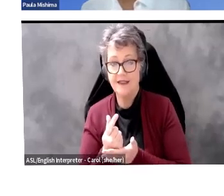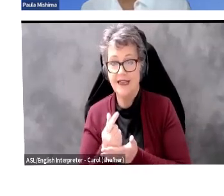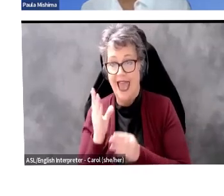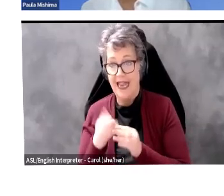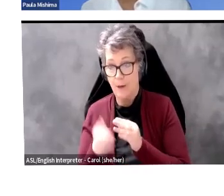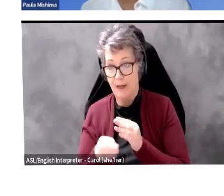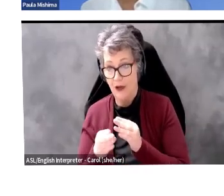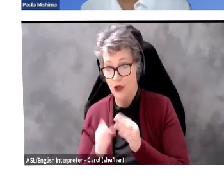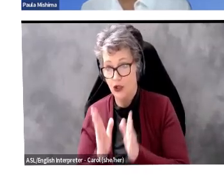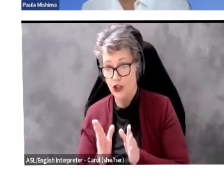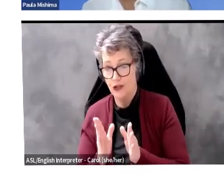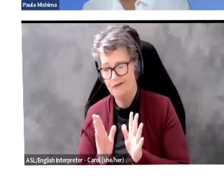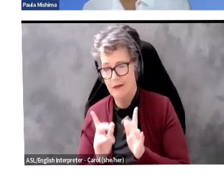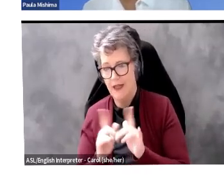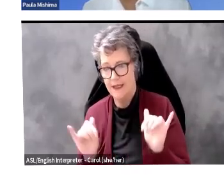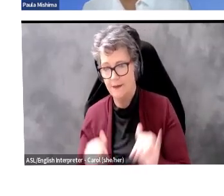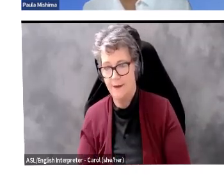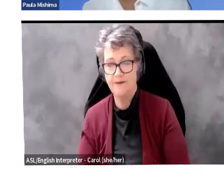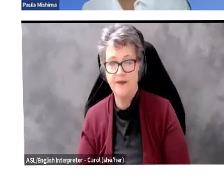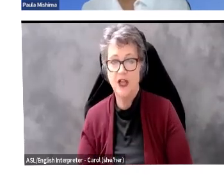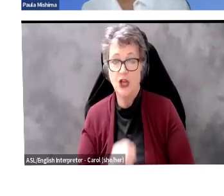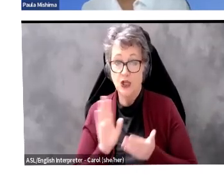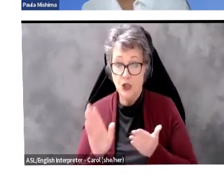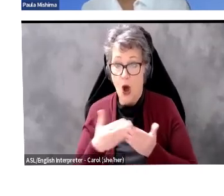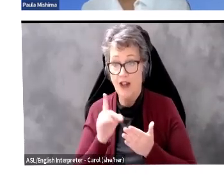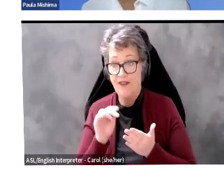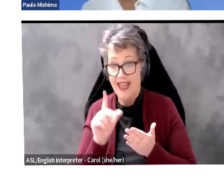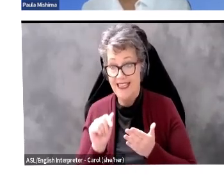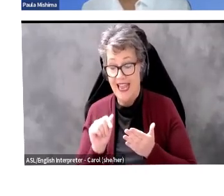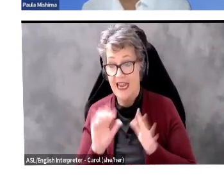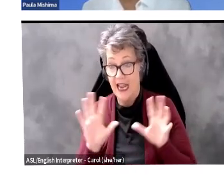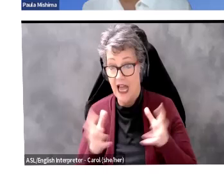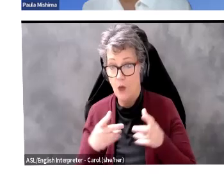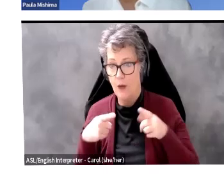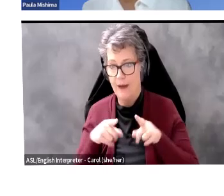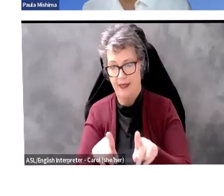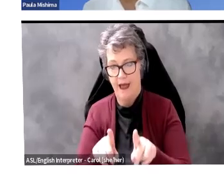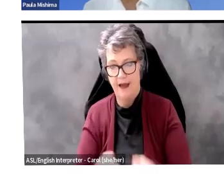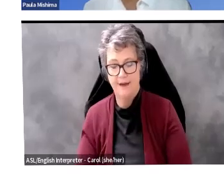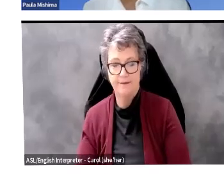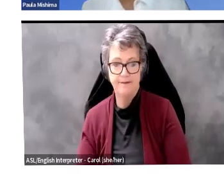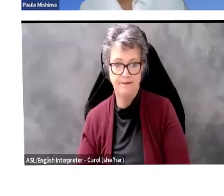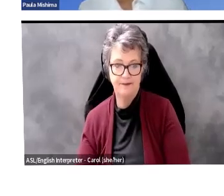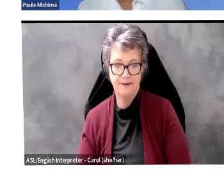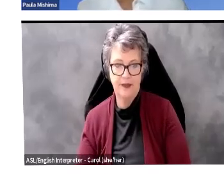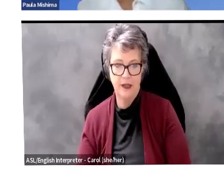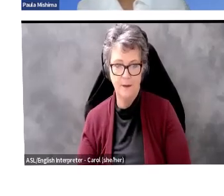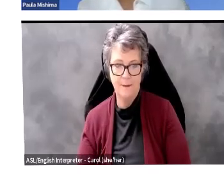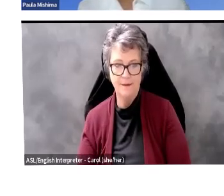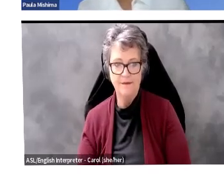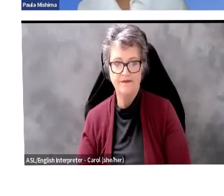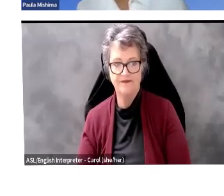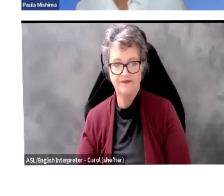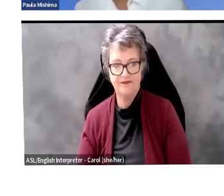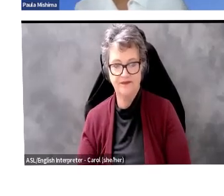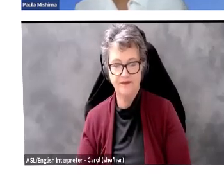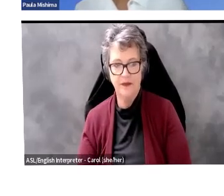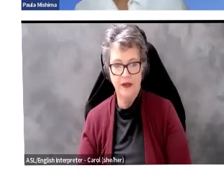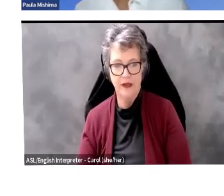completers at the same time. So all of that data will be aligned. Okay. And then in terms